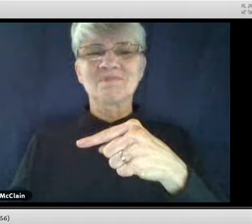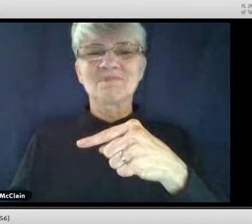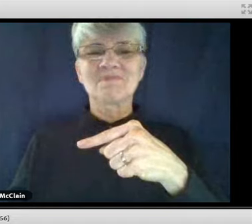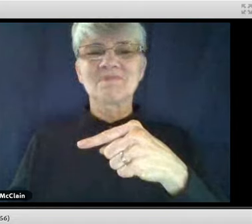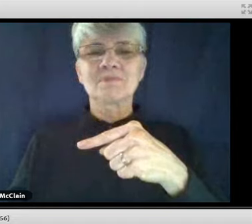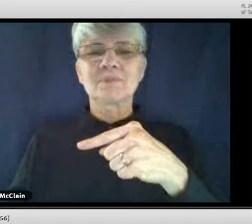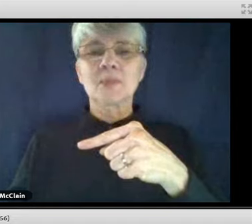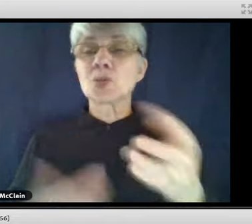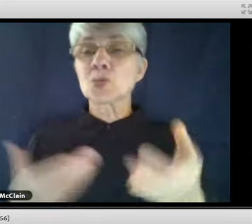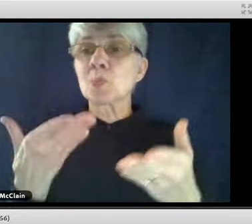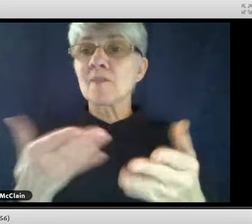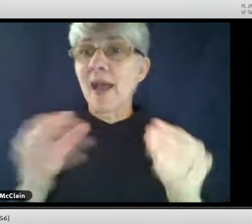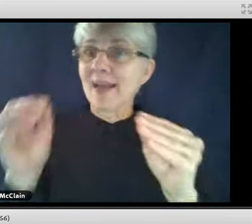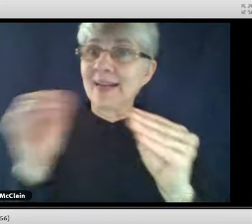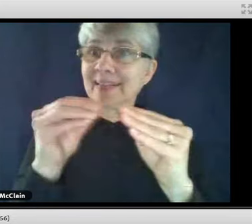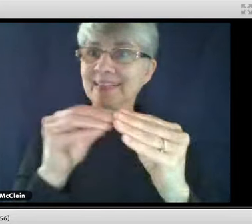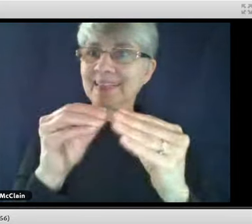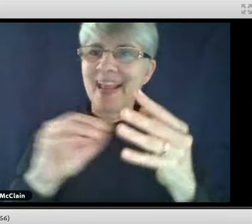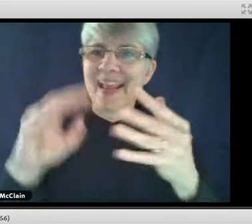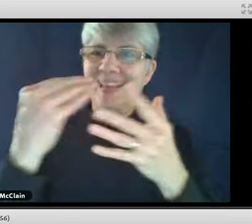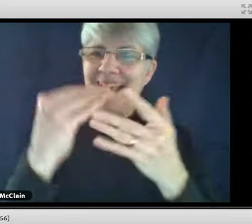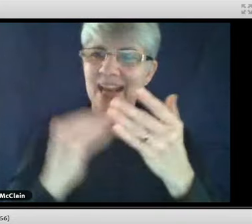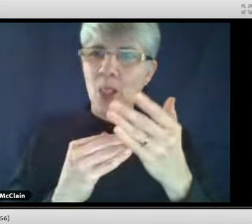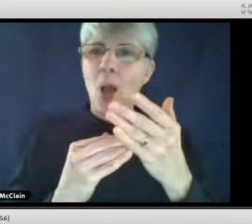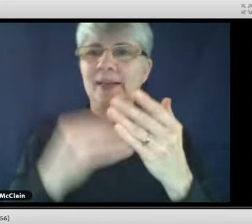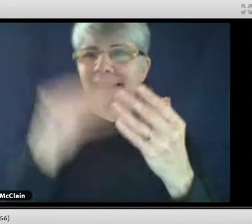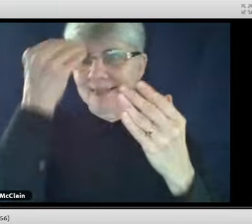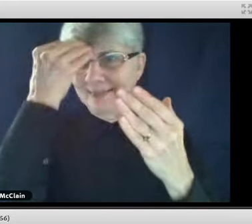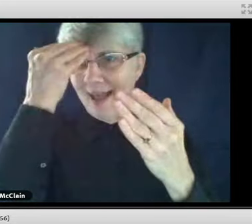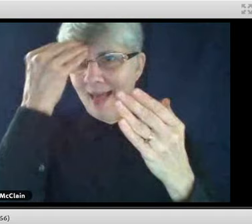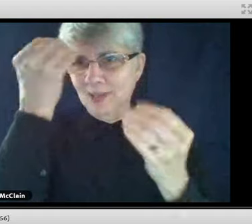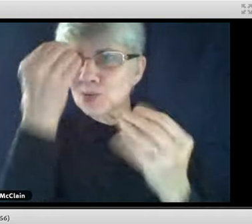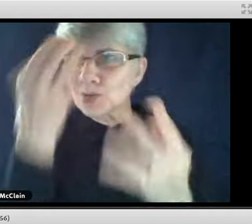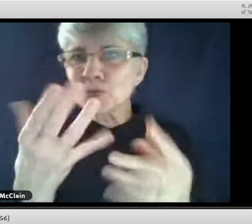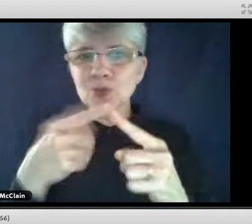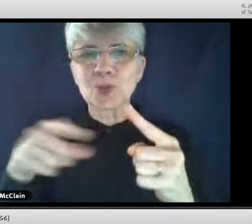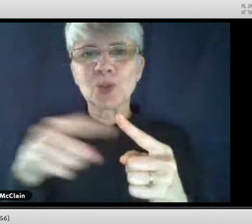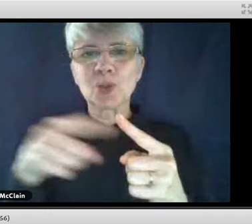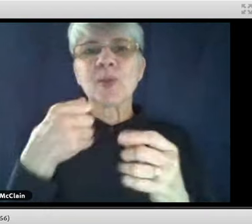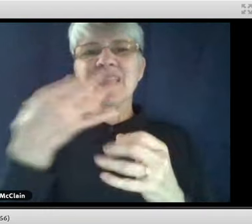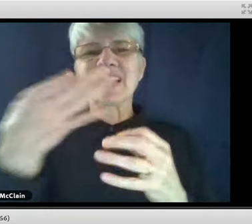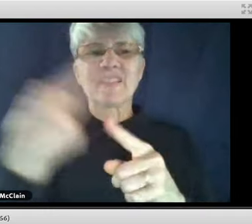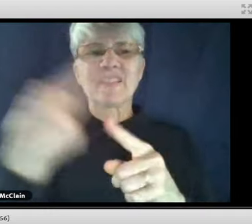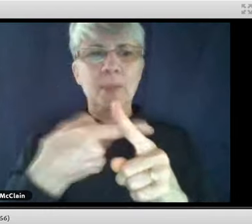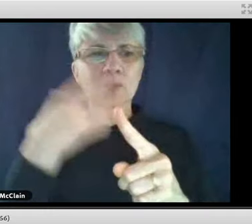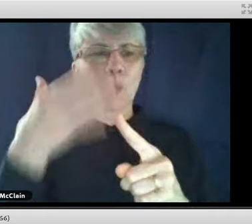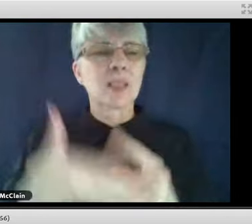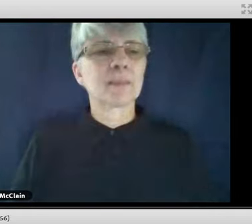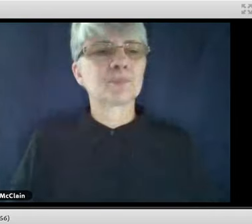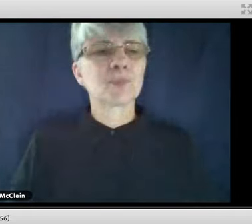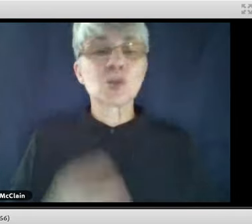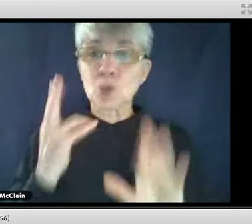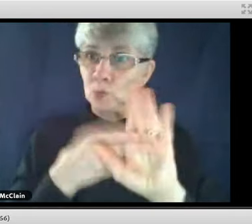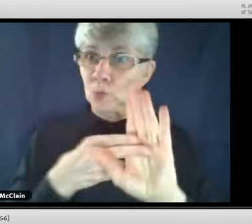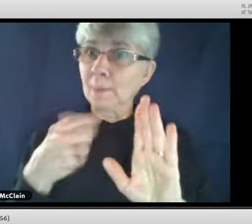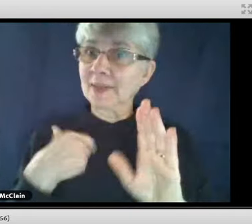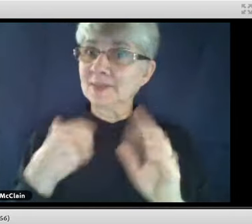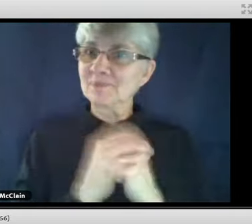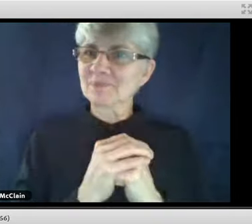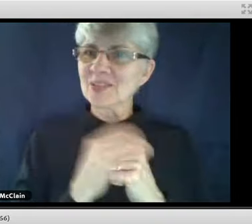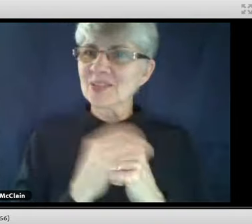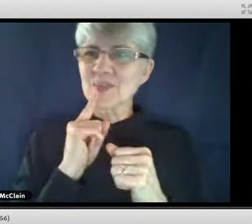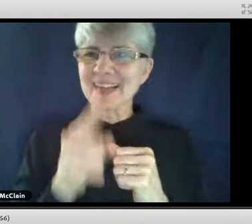to provide further cataloging knowledge goodness to you in the future over the next several months. Join me so we